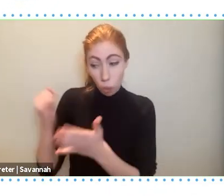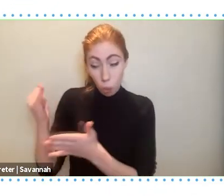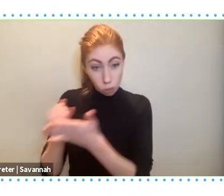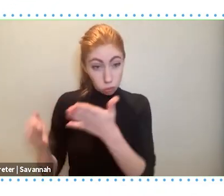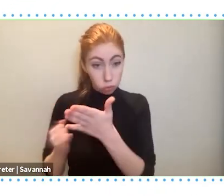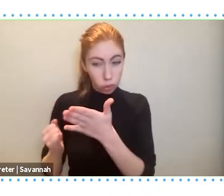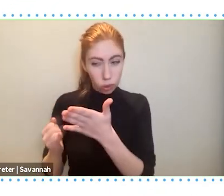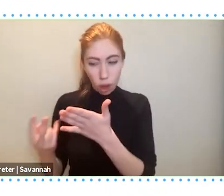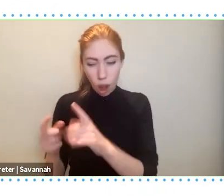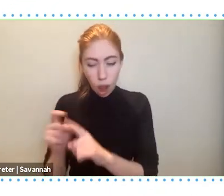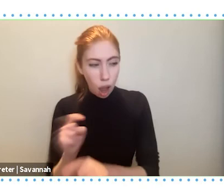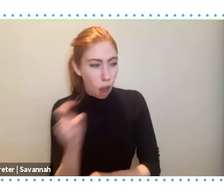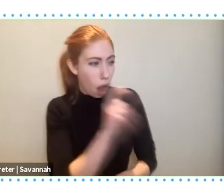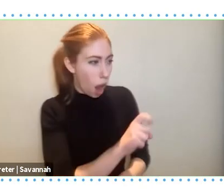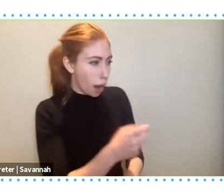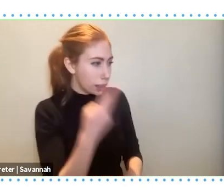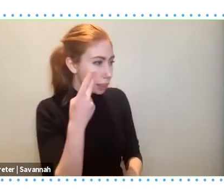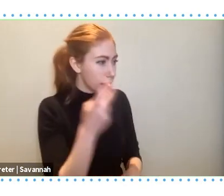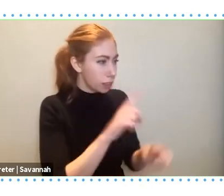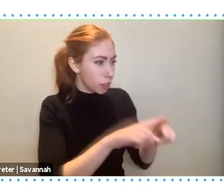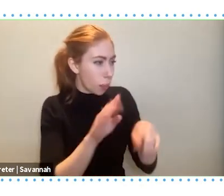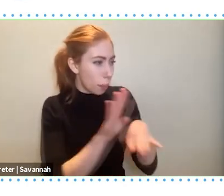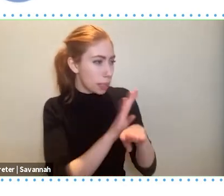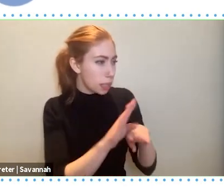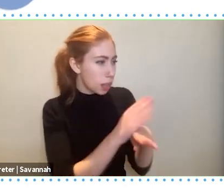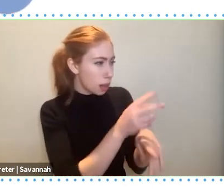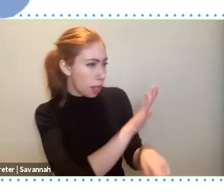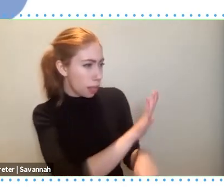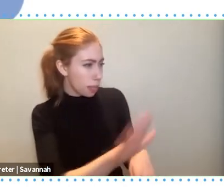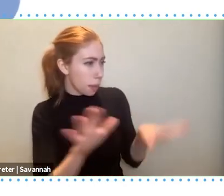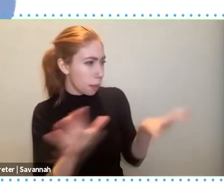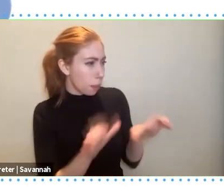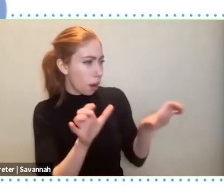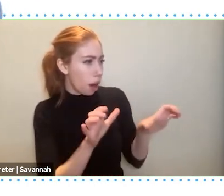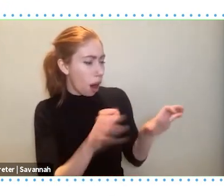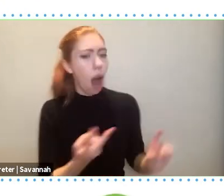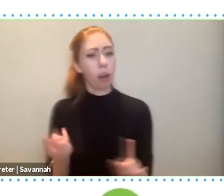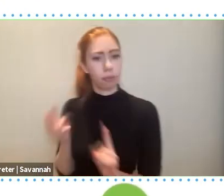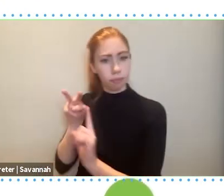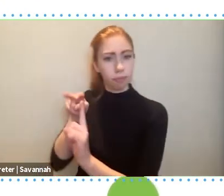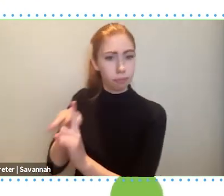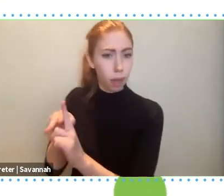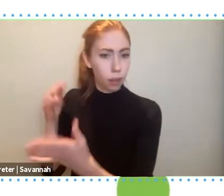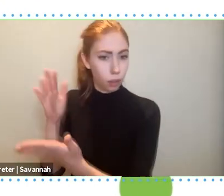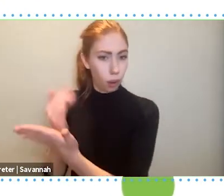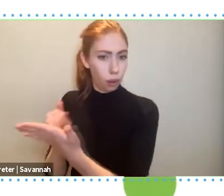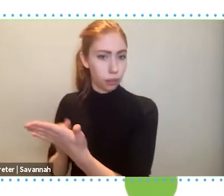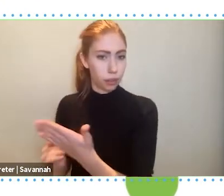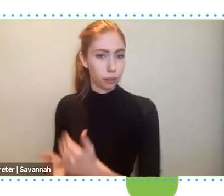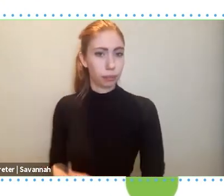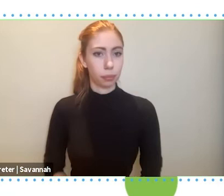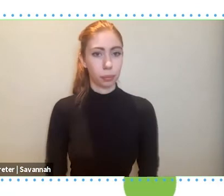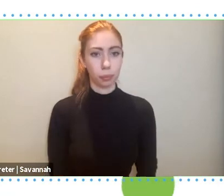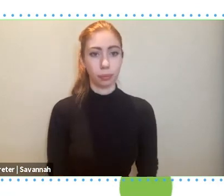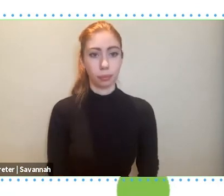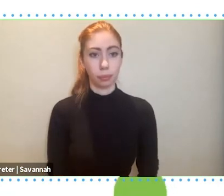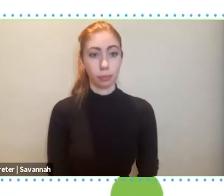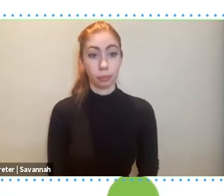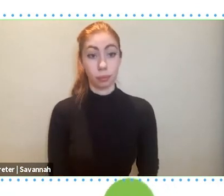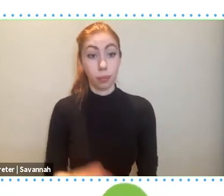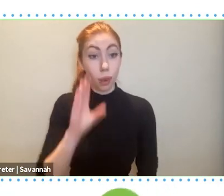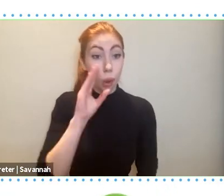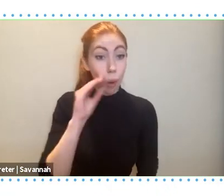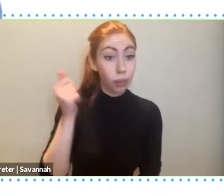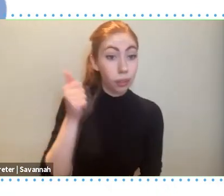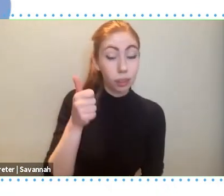of practice and terminology. And that's my second rant for the day. Okay, unfortunately, we could have done this for hours, I'm